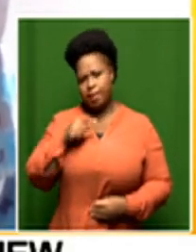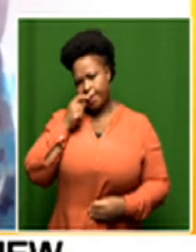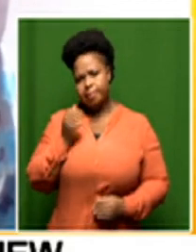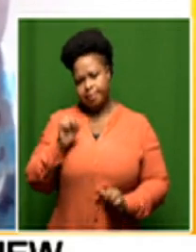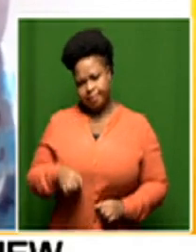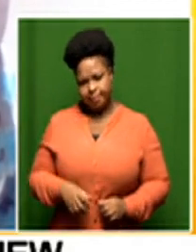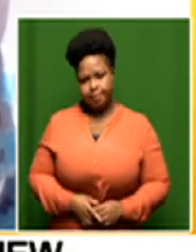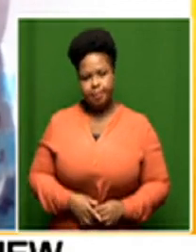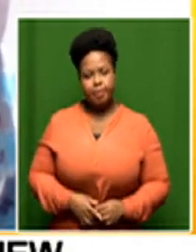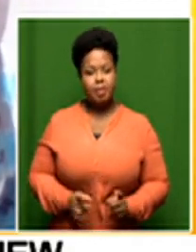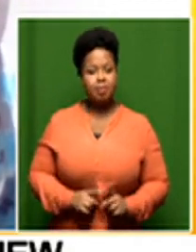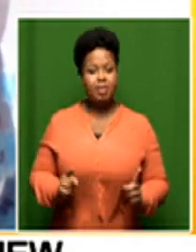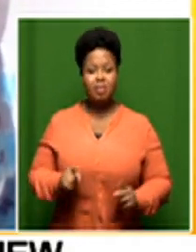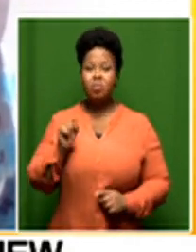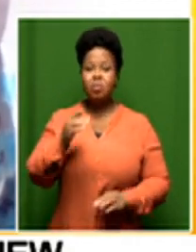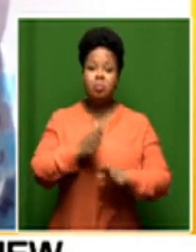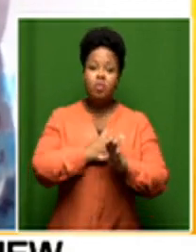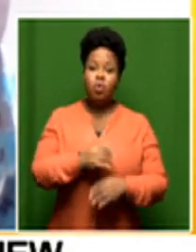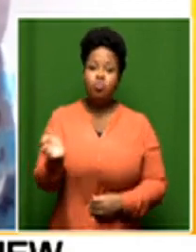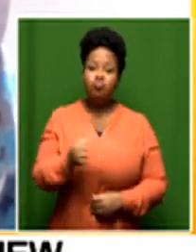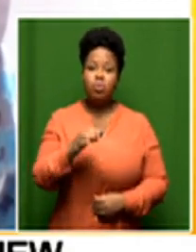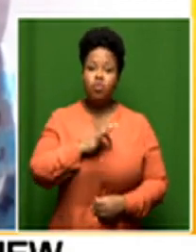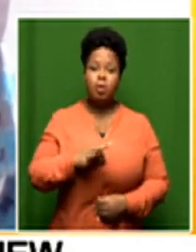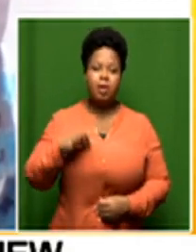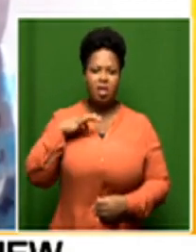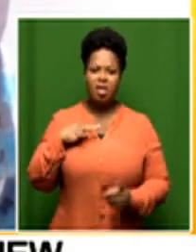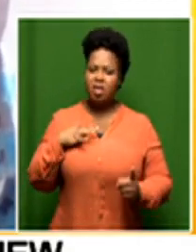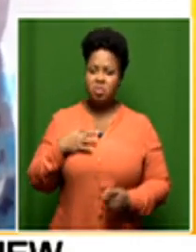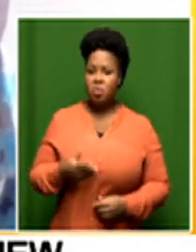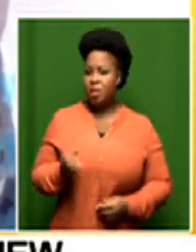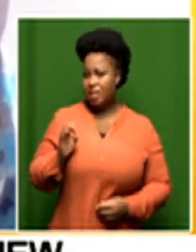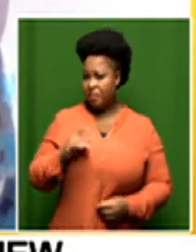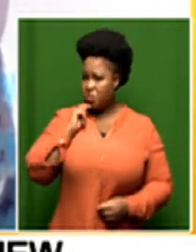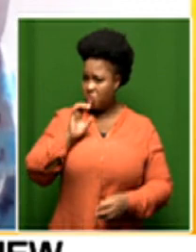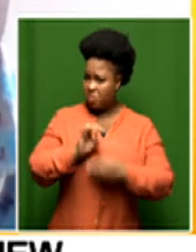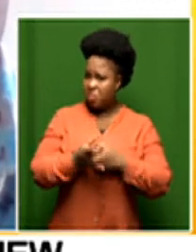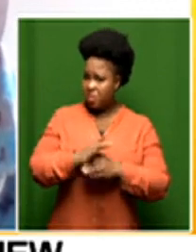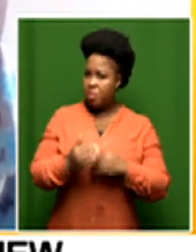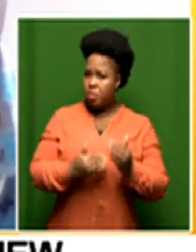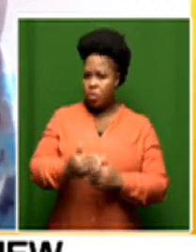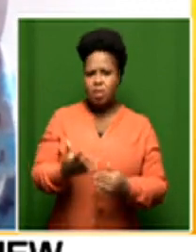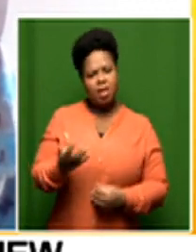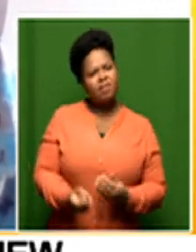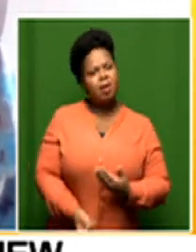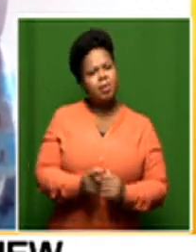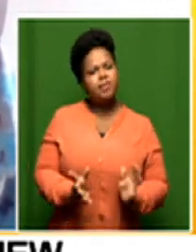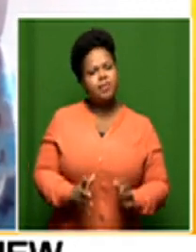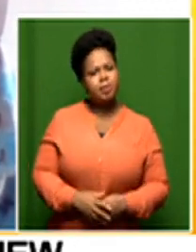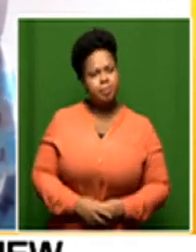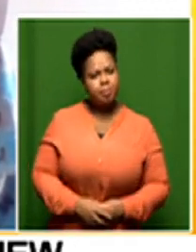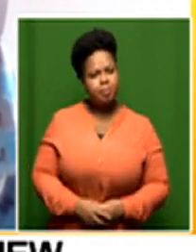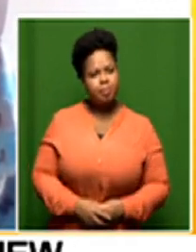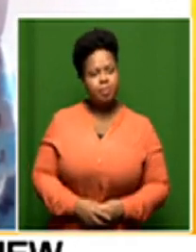said, but this was before you were mayor. What is your understanding on whether there was a consultation process and public